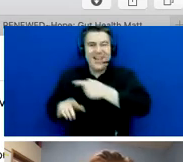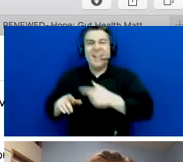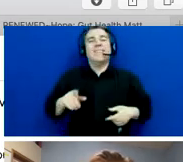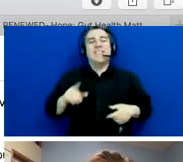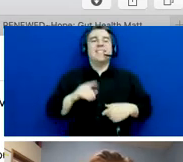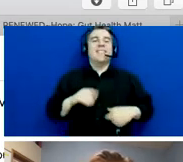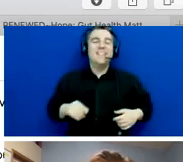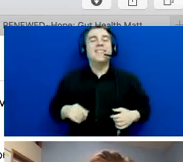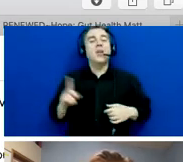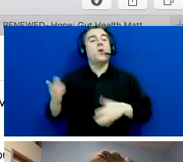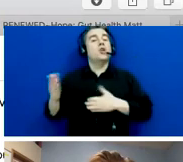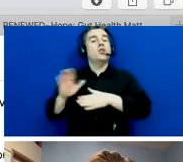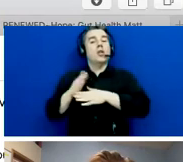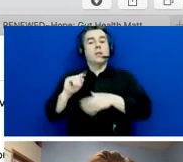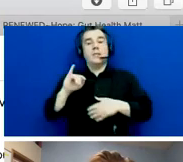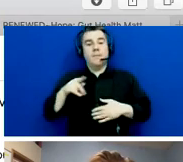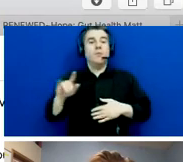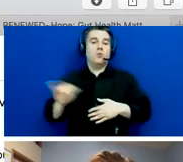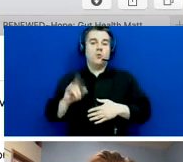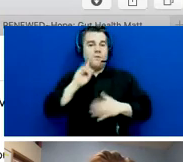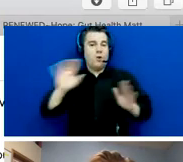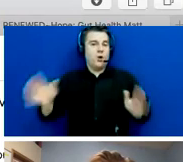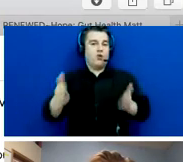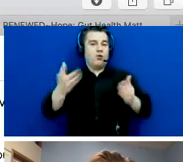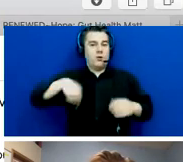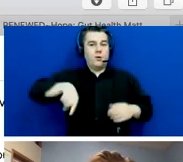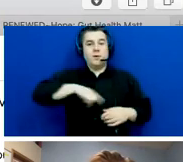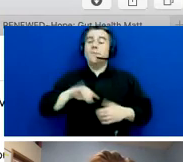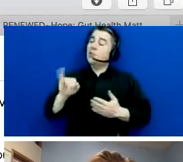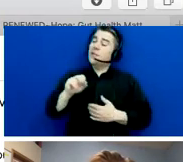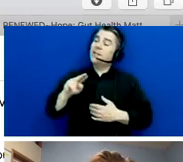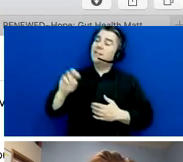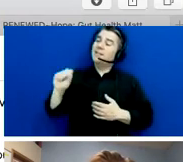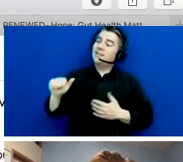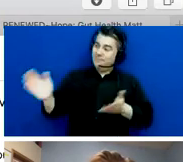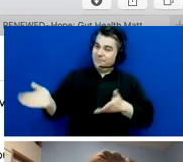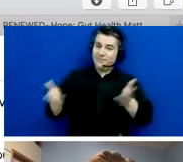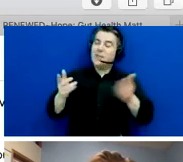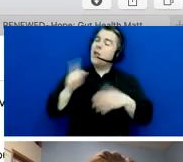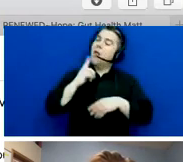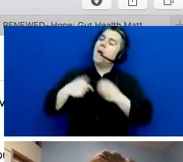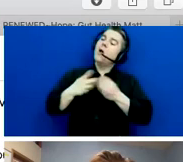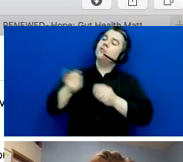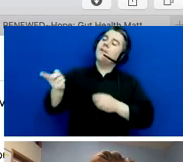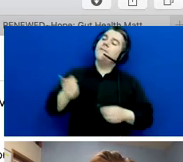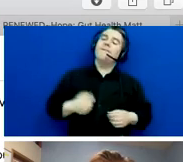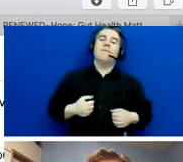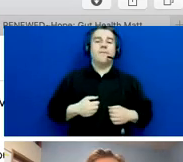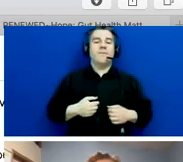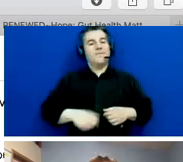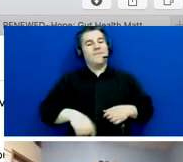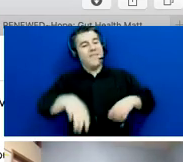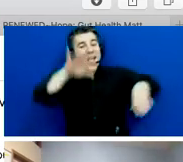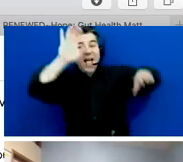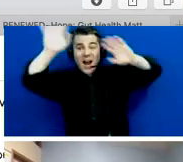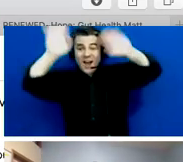us too as encouragement to us. So go ahead, Janessa. Tell us where you're from, a little bit about yourself. Hello, I